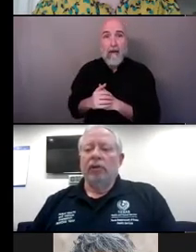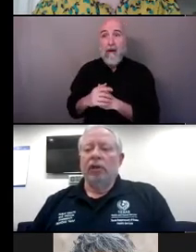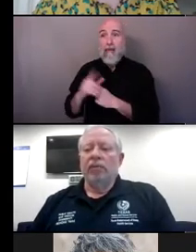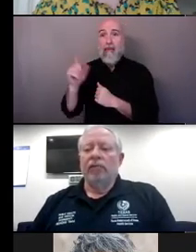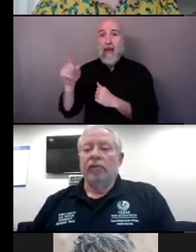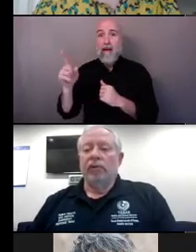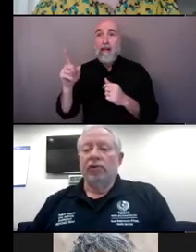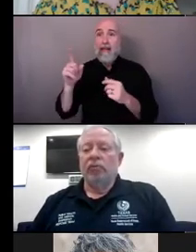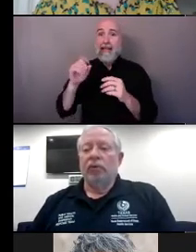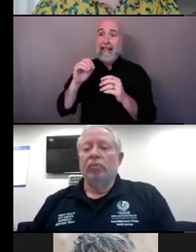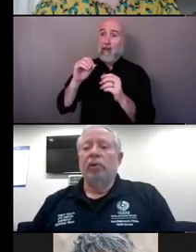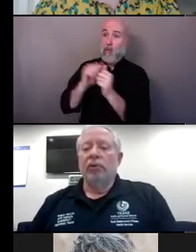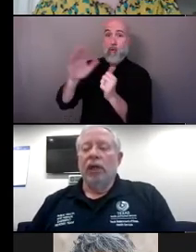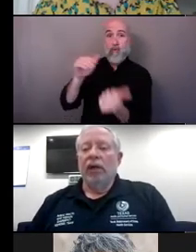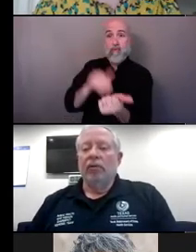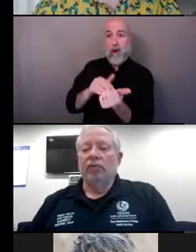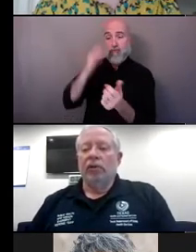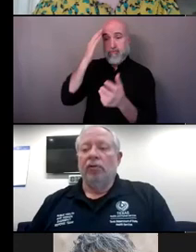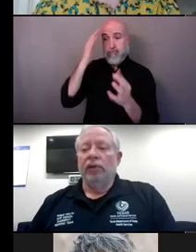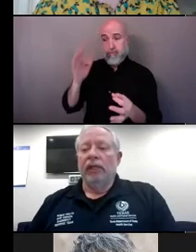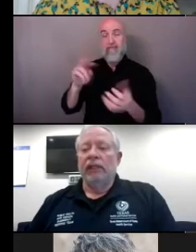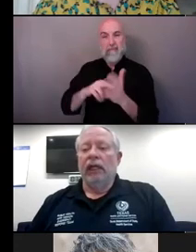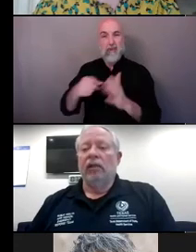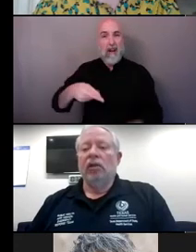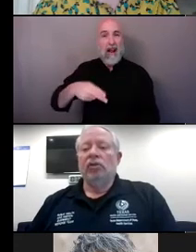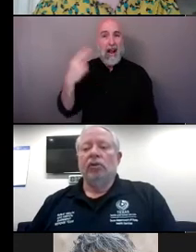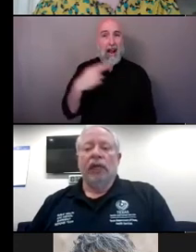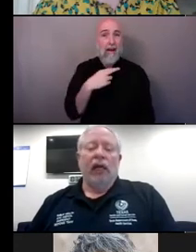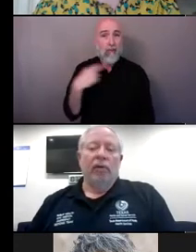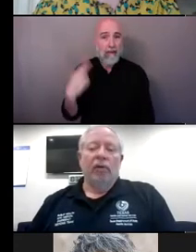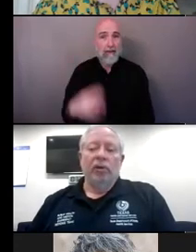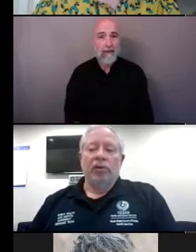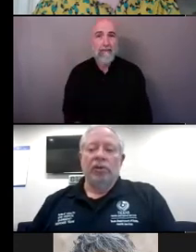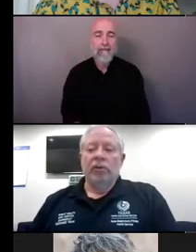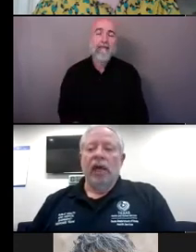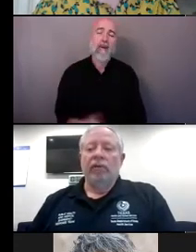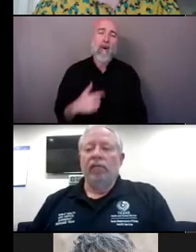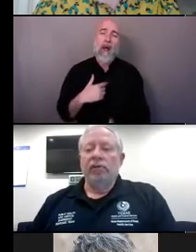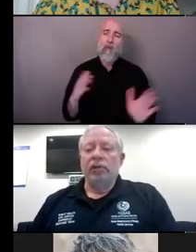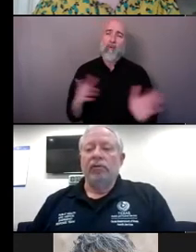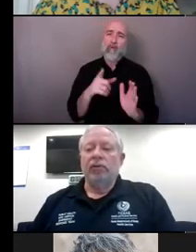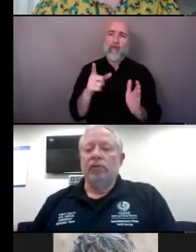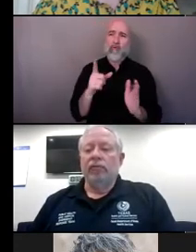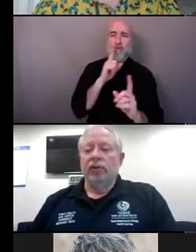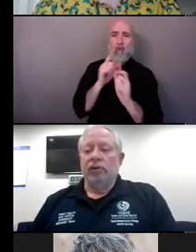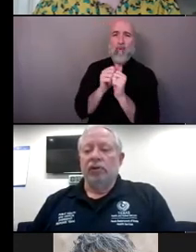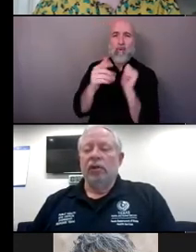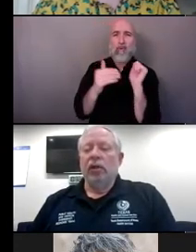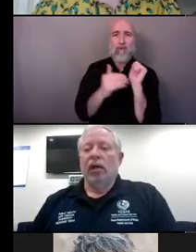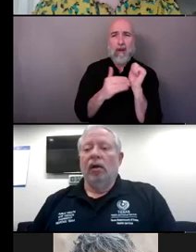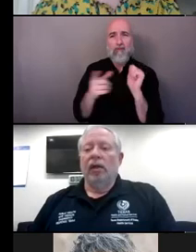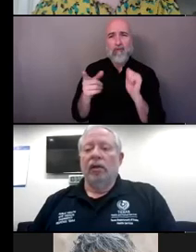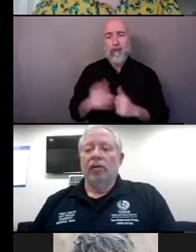that in the judgment of a physician would put you at higher risk for COVID-19. So again, I would urge you to have a conversation with your